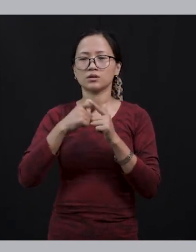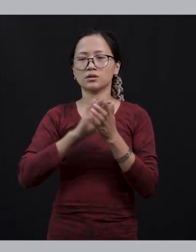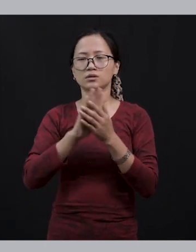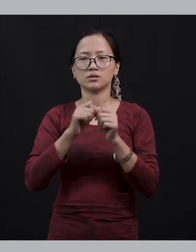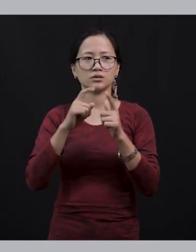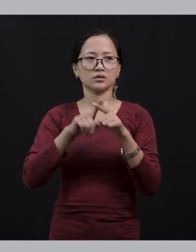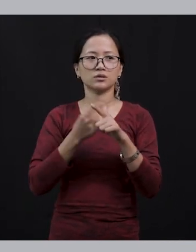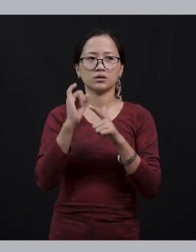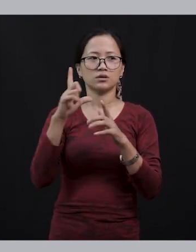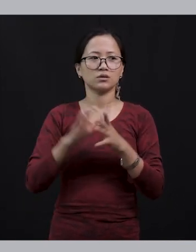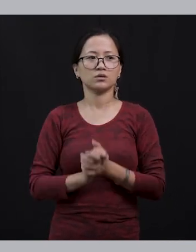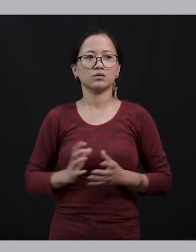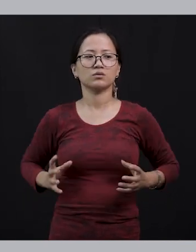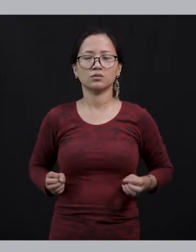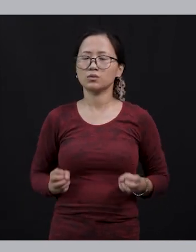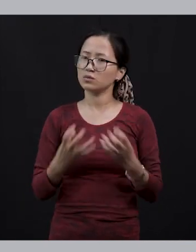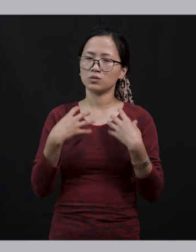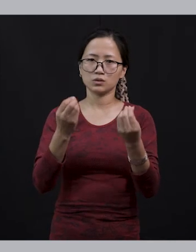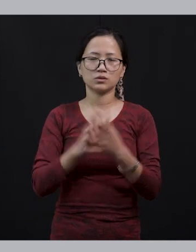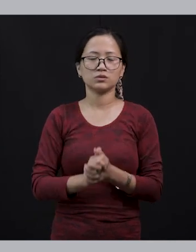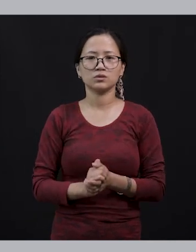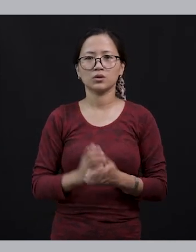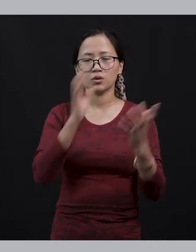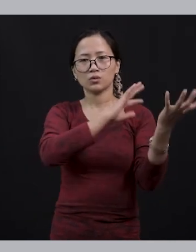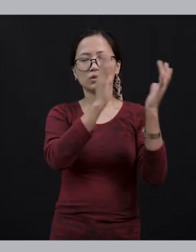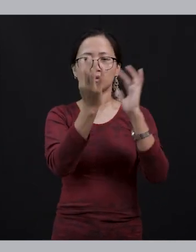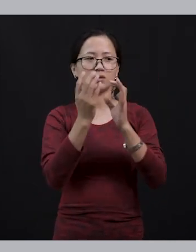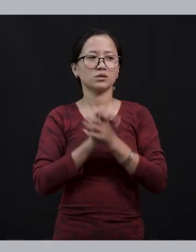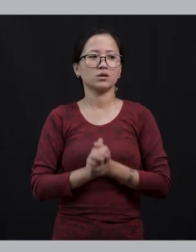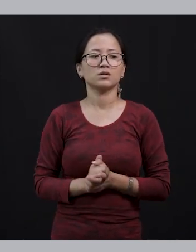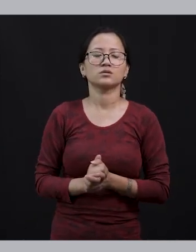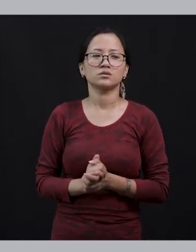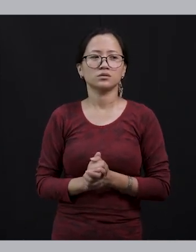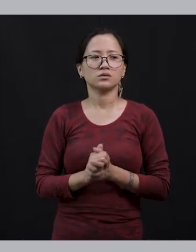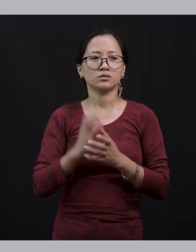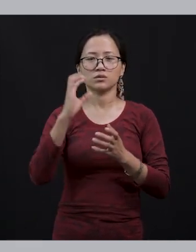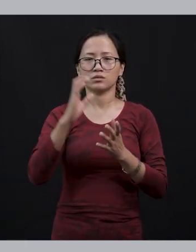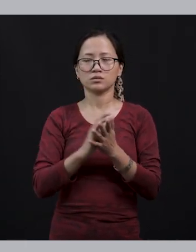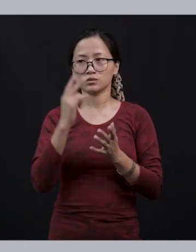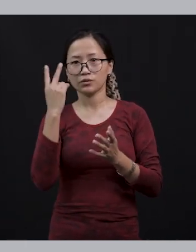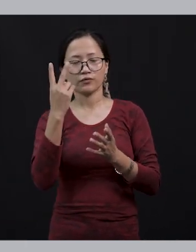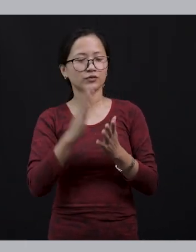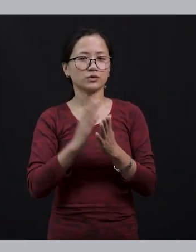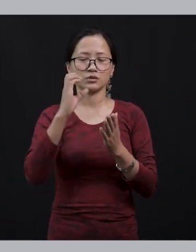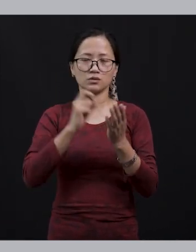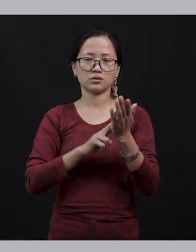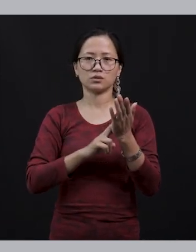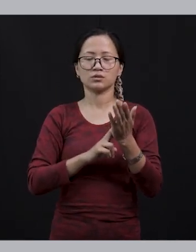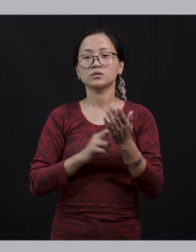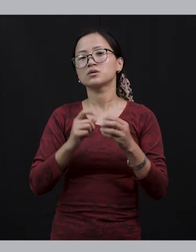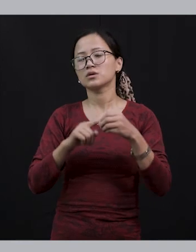dynasty, and he wanted to be a world conqueror just like Alexander. He's very, very famous. There